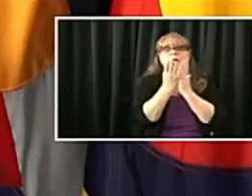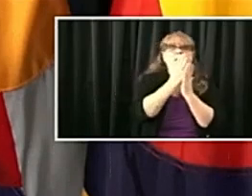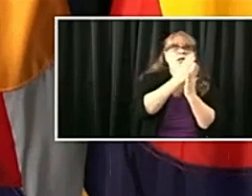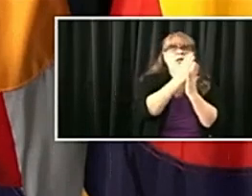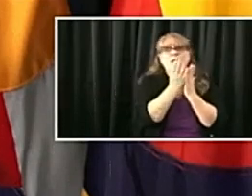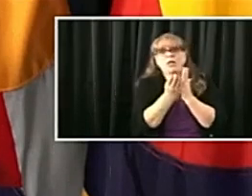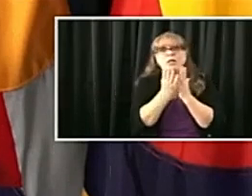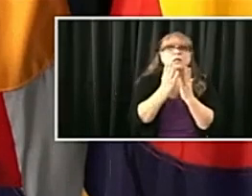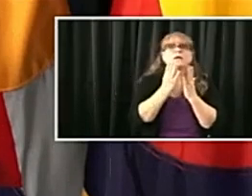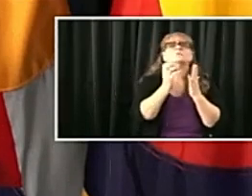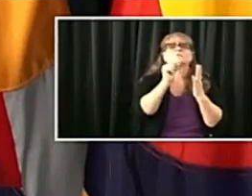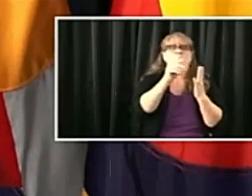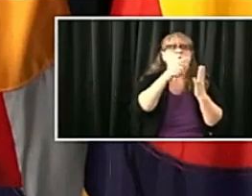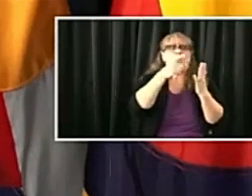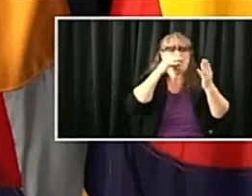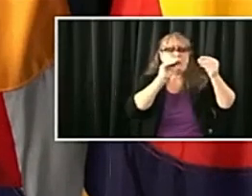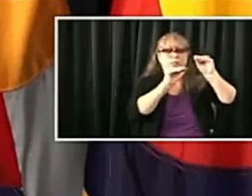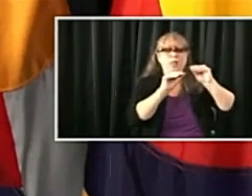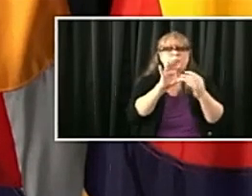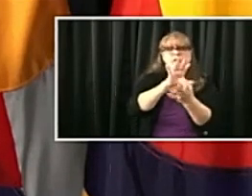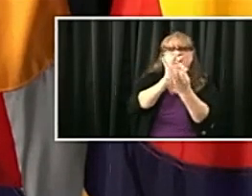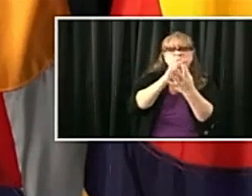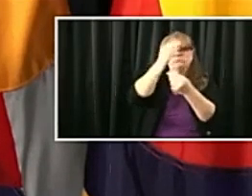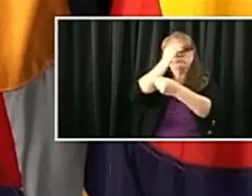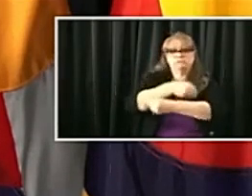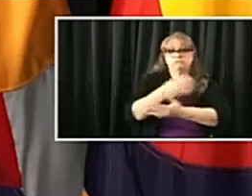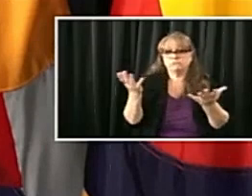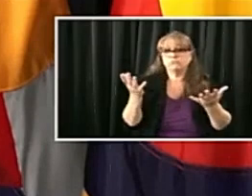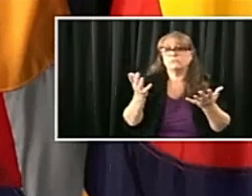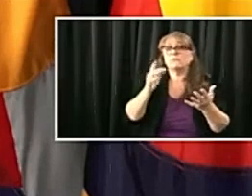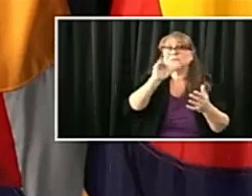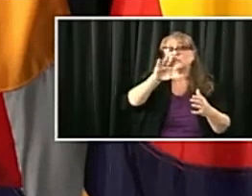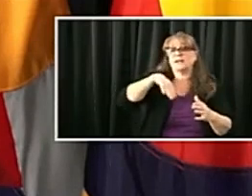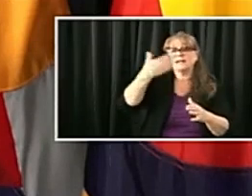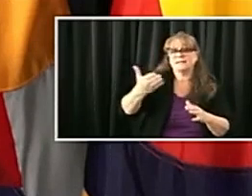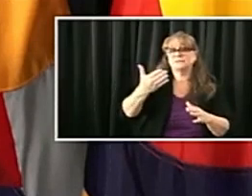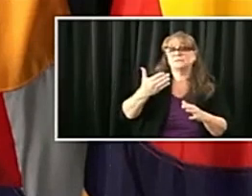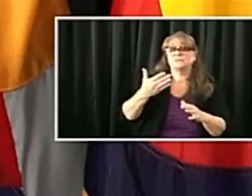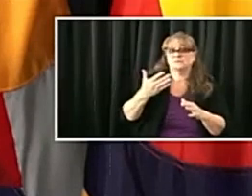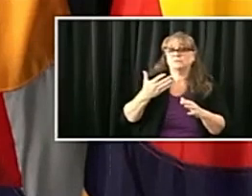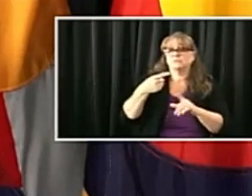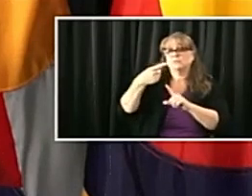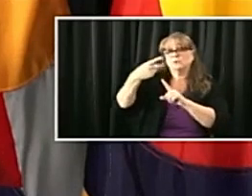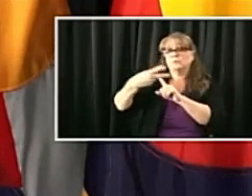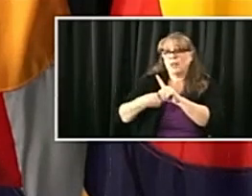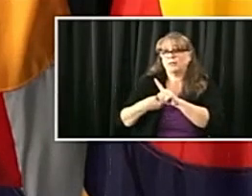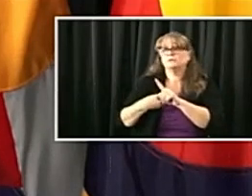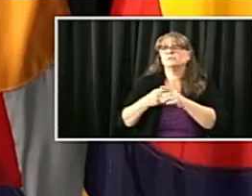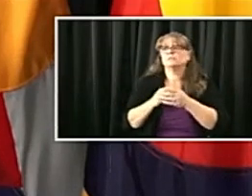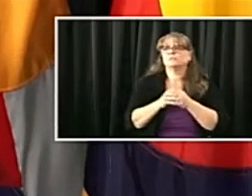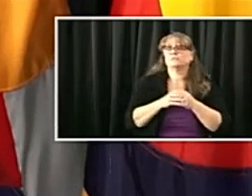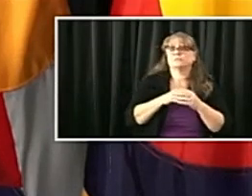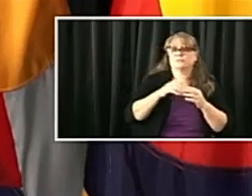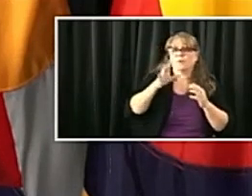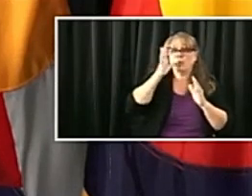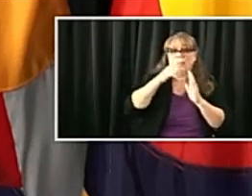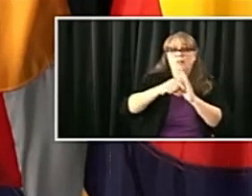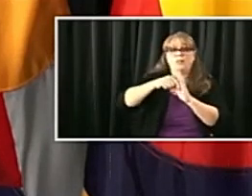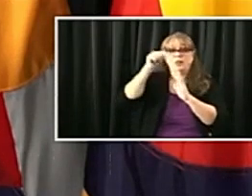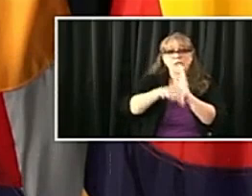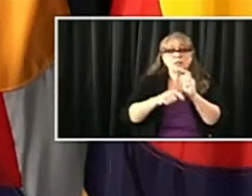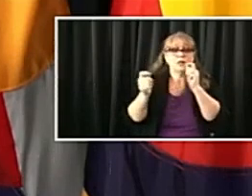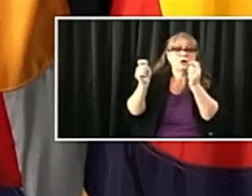based on the experience of several months with the dial. But there will be more substantive changes to the dial, and we're beginning these conversations once our most vulnerable are protected, right?